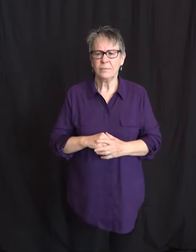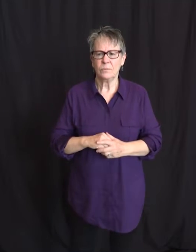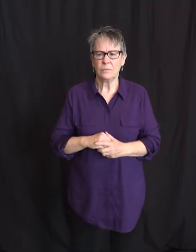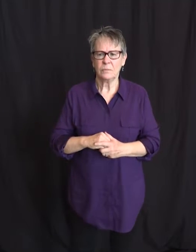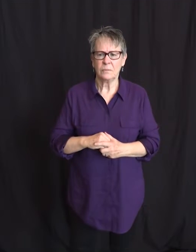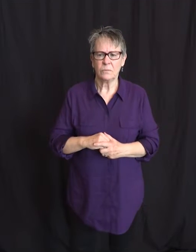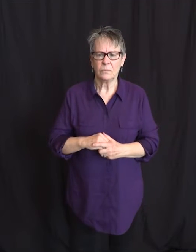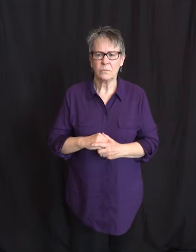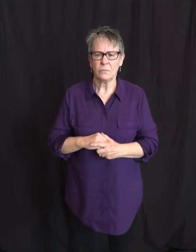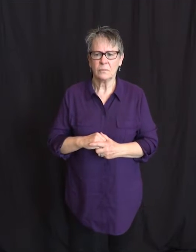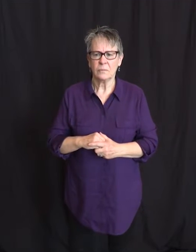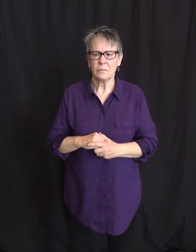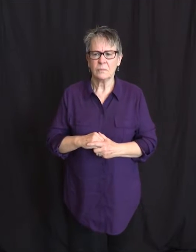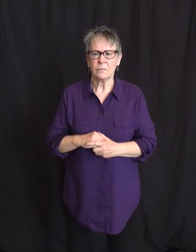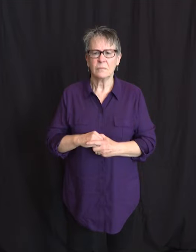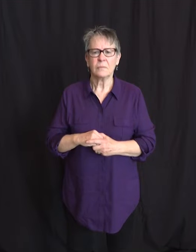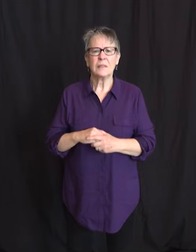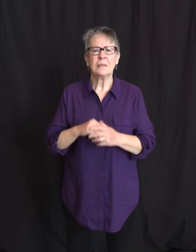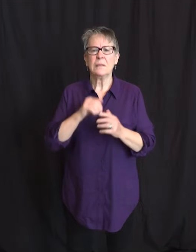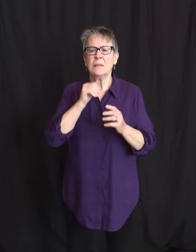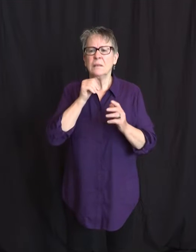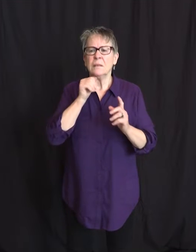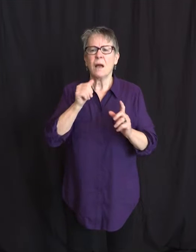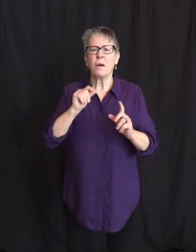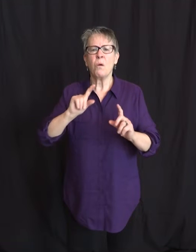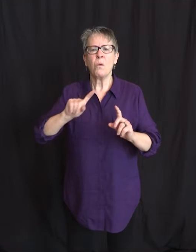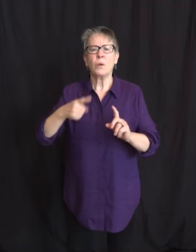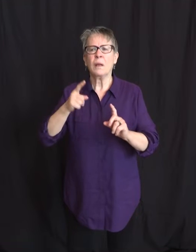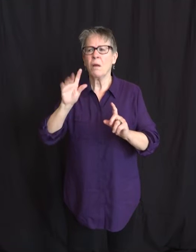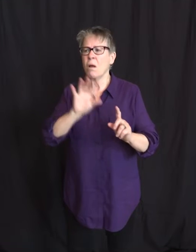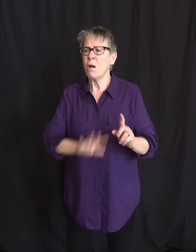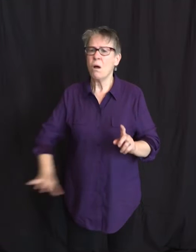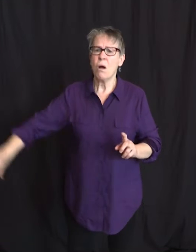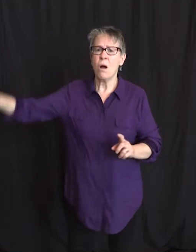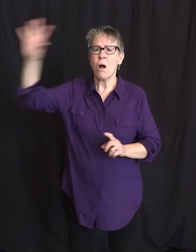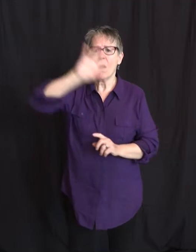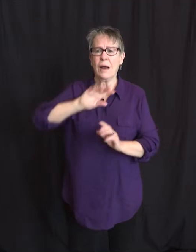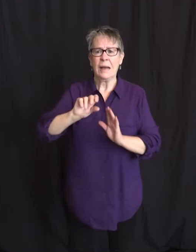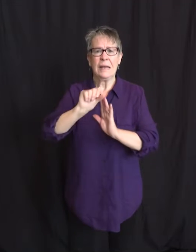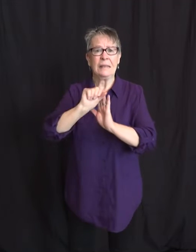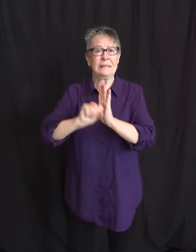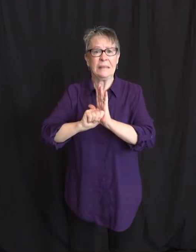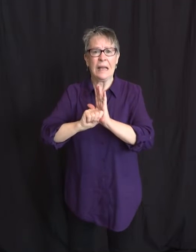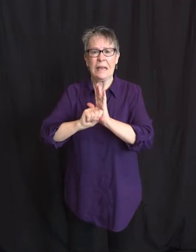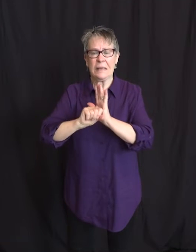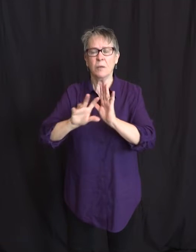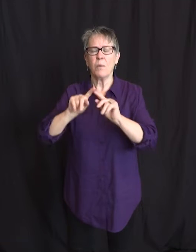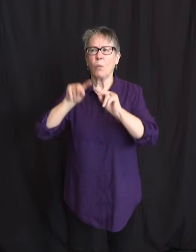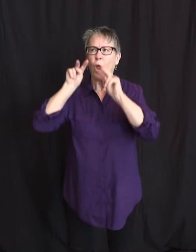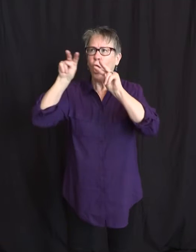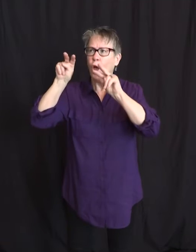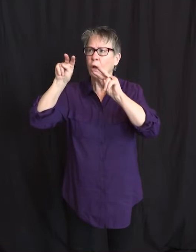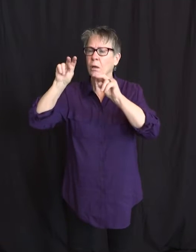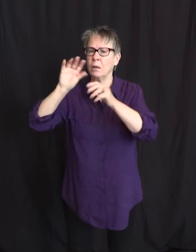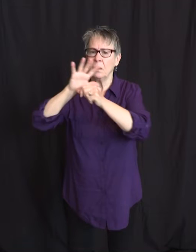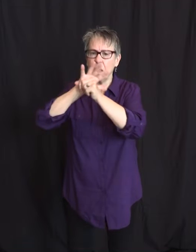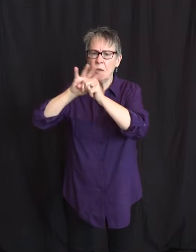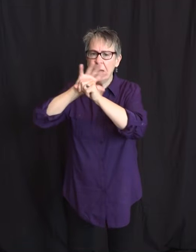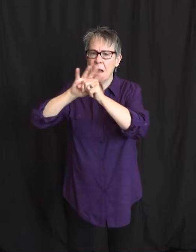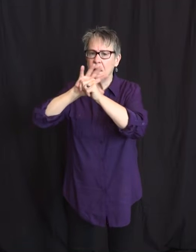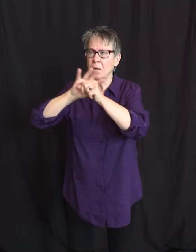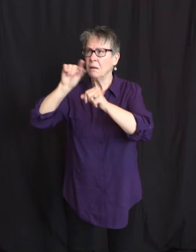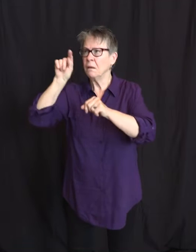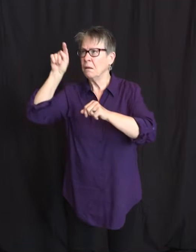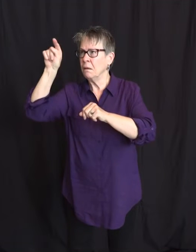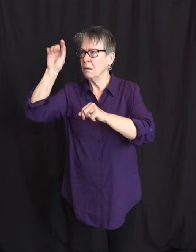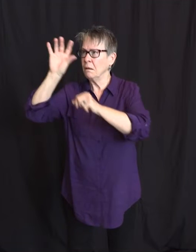the snapshots of recent moments is meaningfully down from peaks. And that's